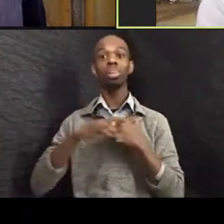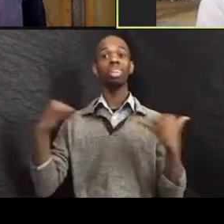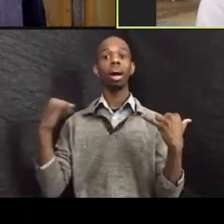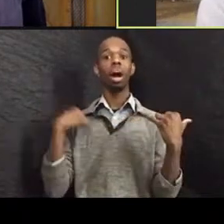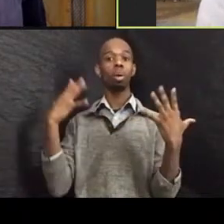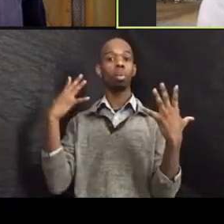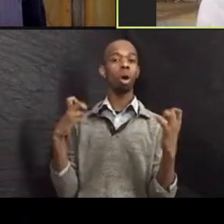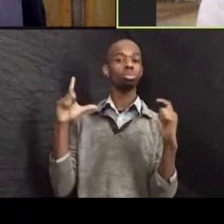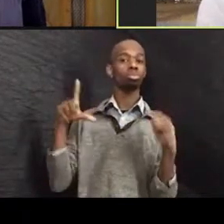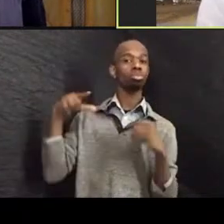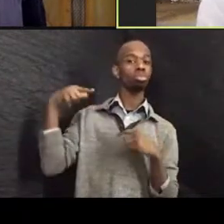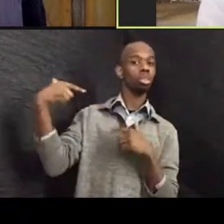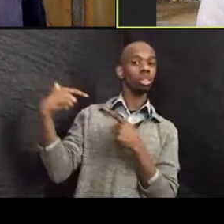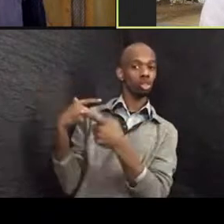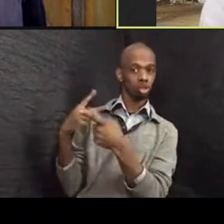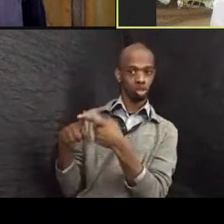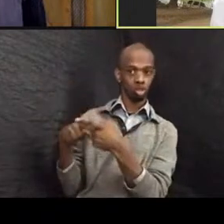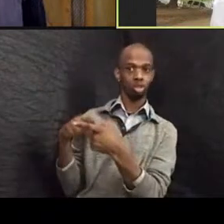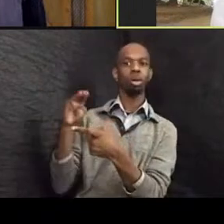on to Marcus.